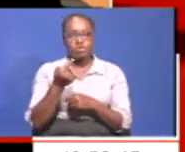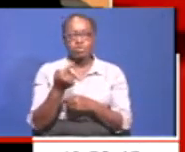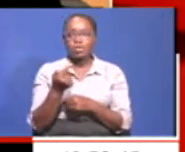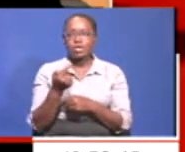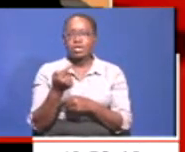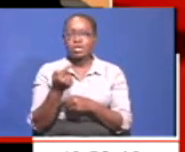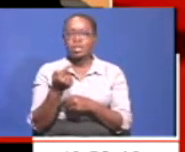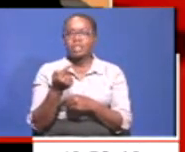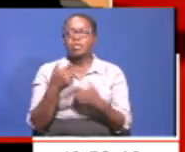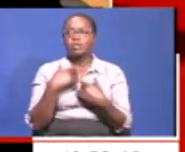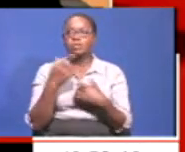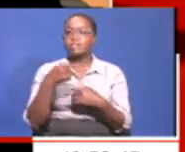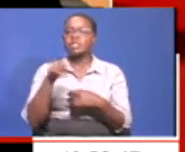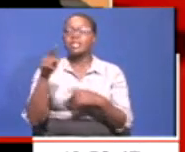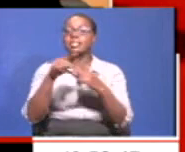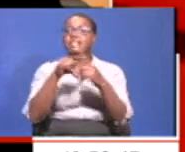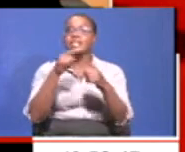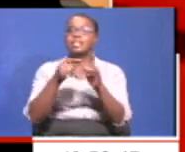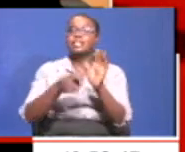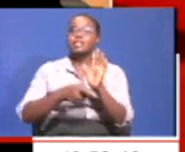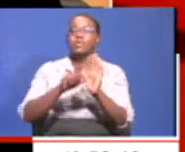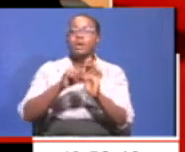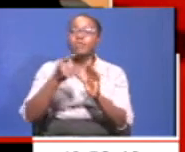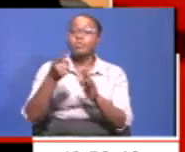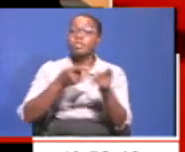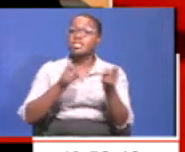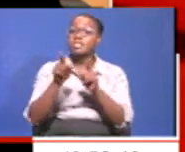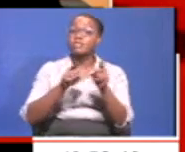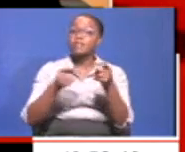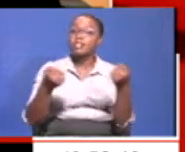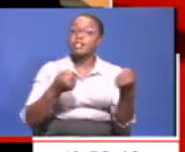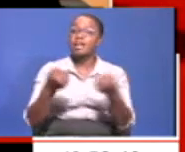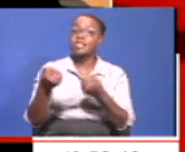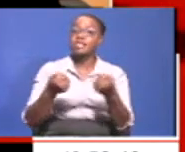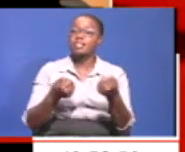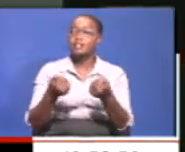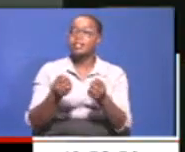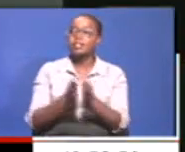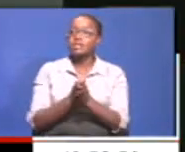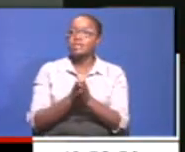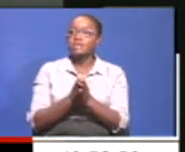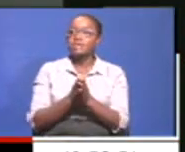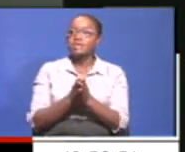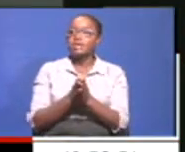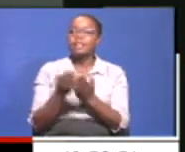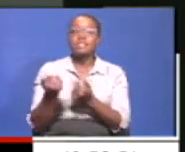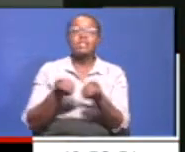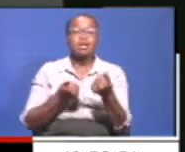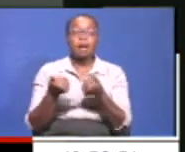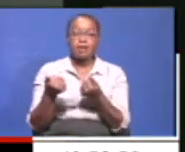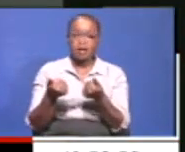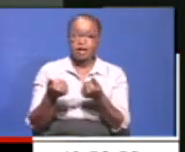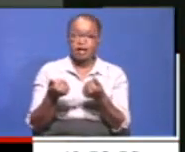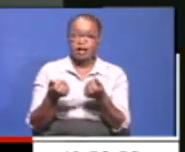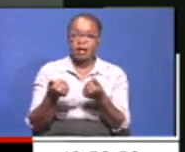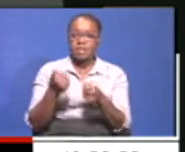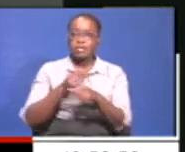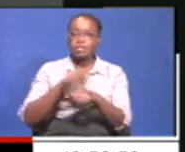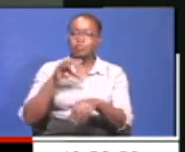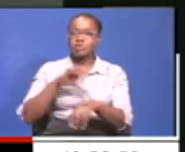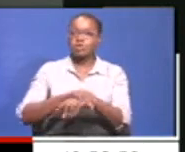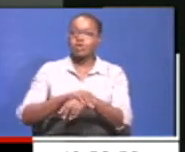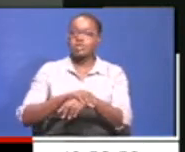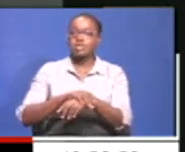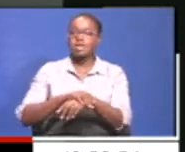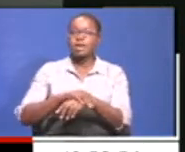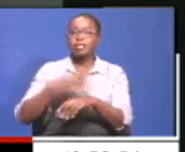into the right standards required for the safari? So the car actually, when we first got it, the windscreen was broken, which